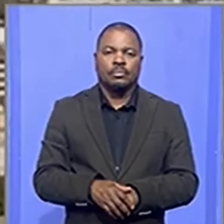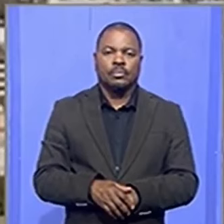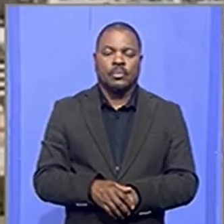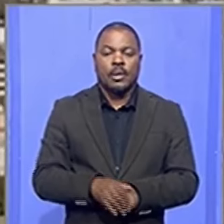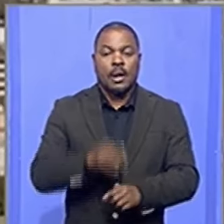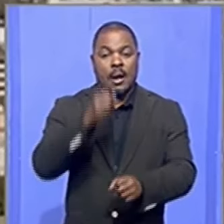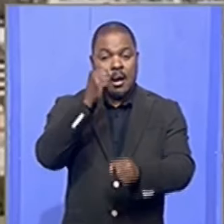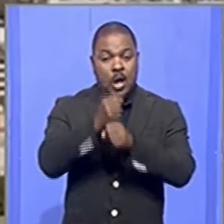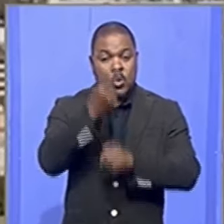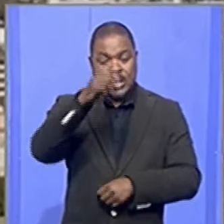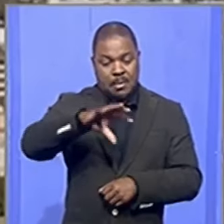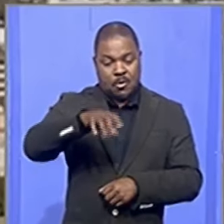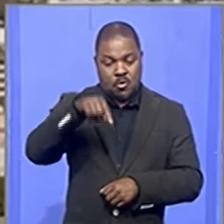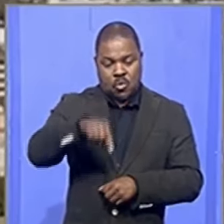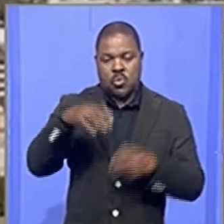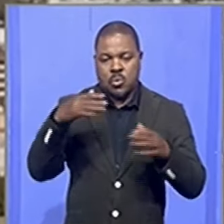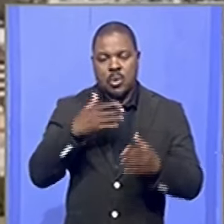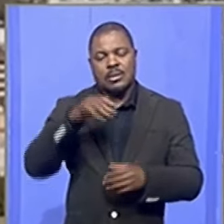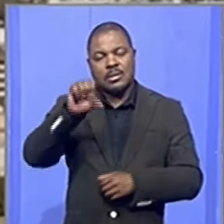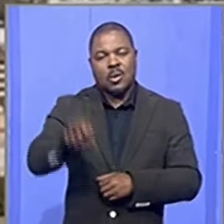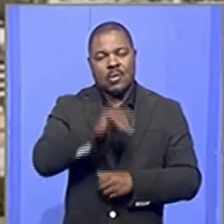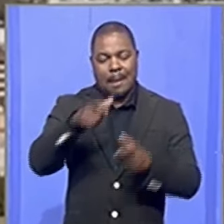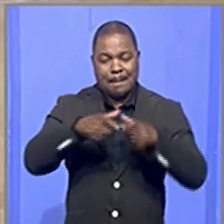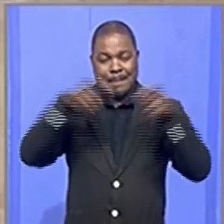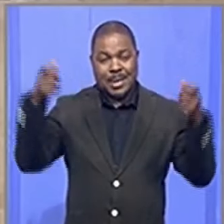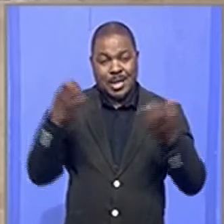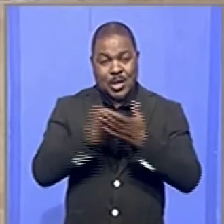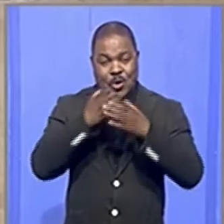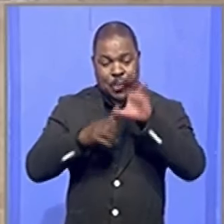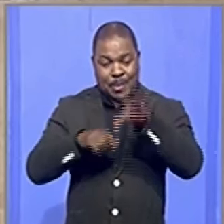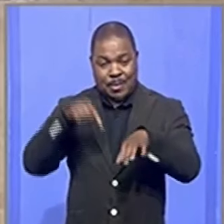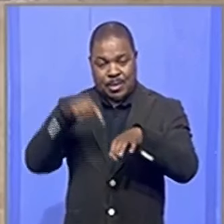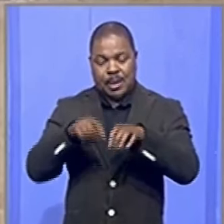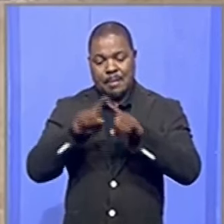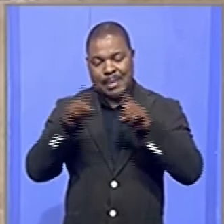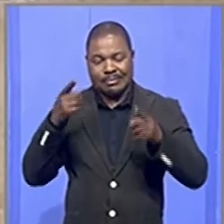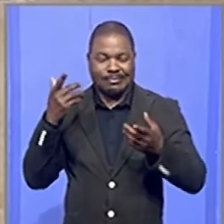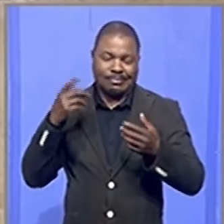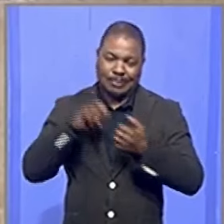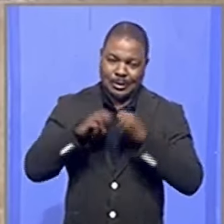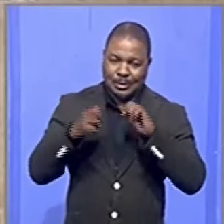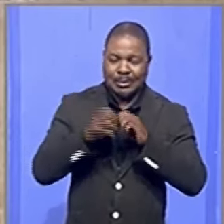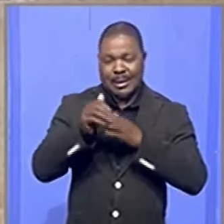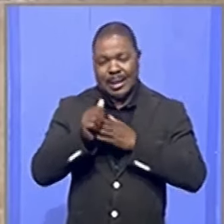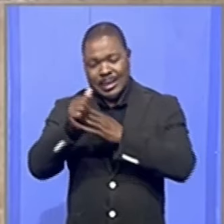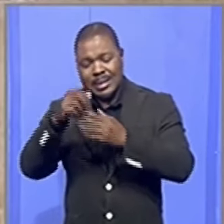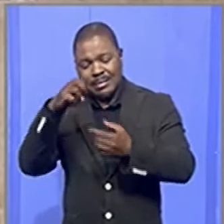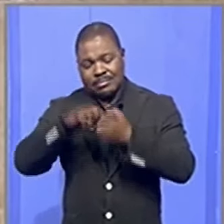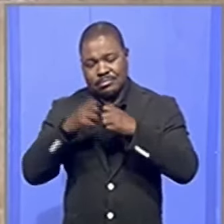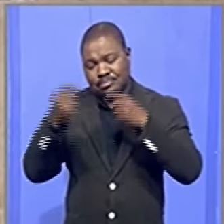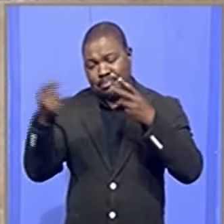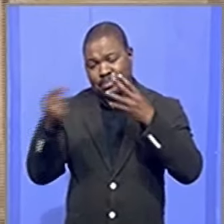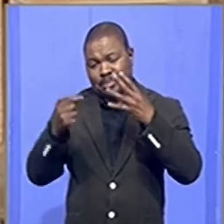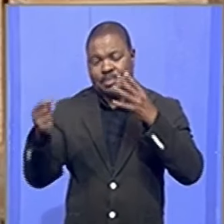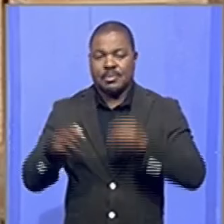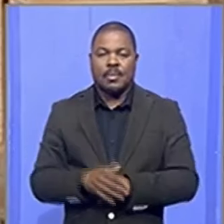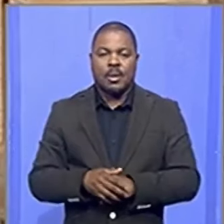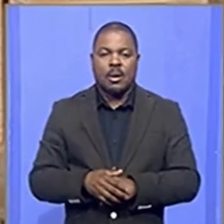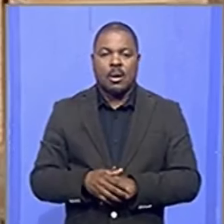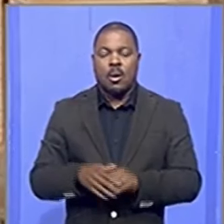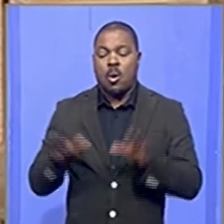Gauteng e kaiwang jaaka lefelo la ikonomi ya naga e na le histori e sa itumedising ka ga boeteledipele. Se ke jaaka makoko